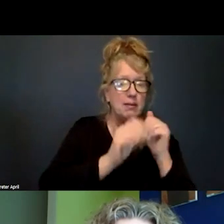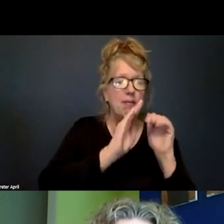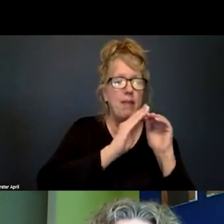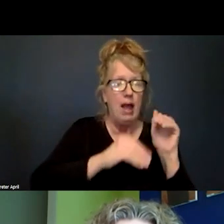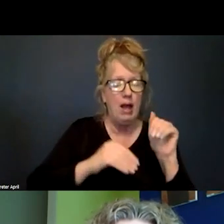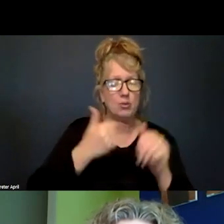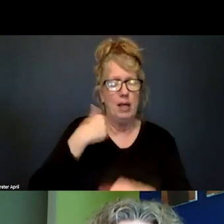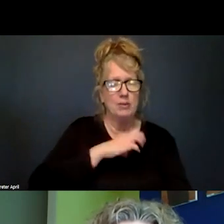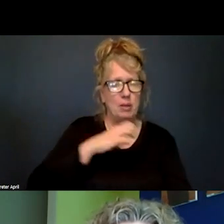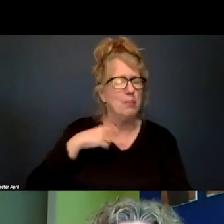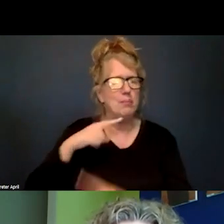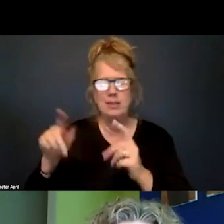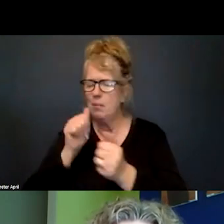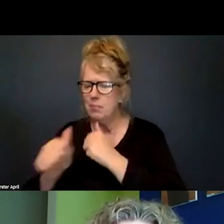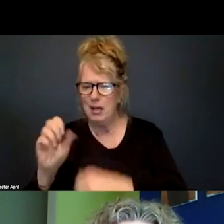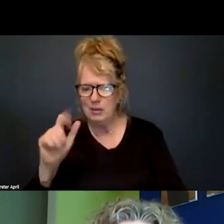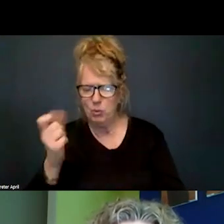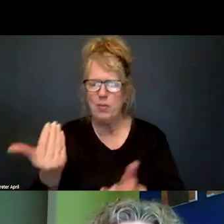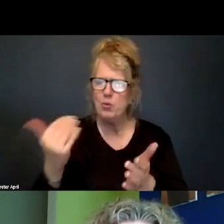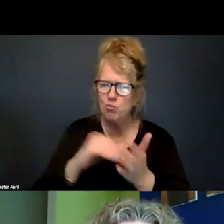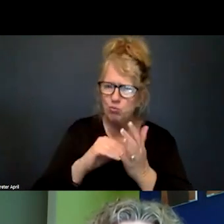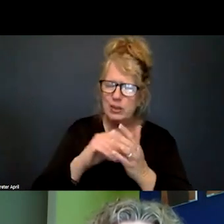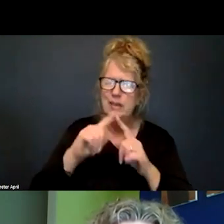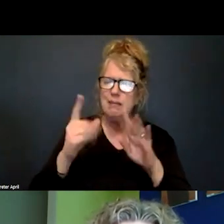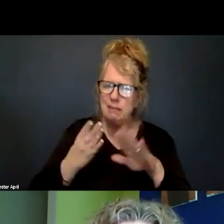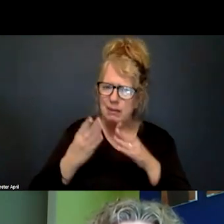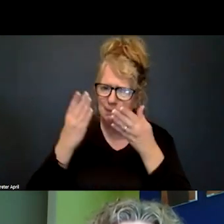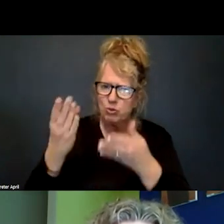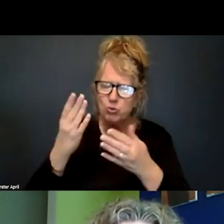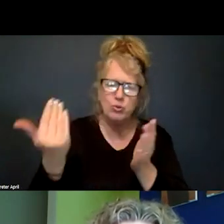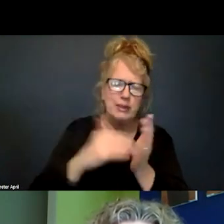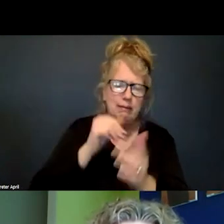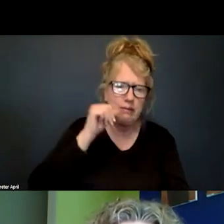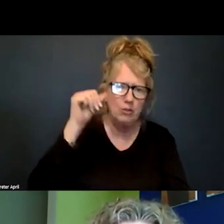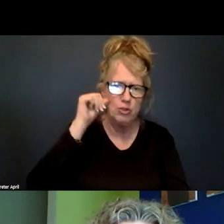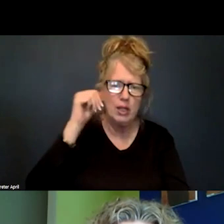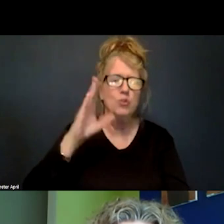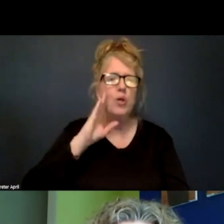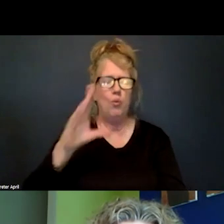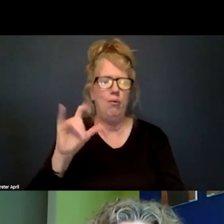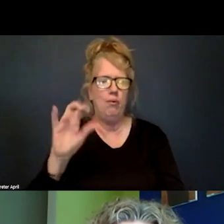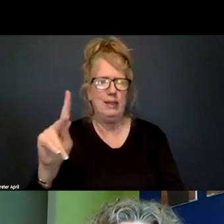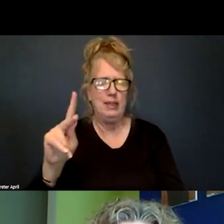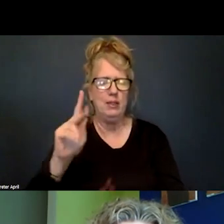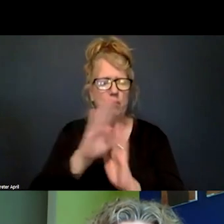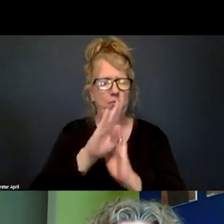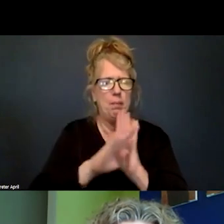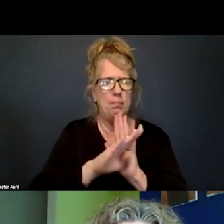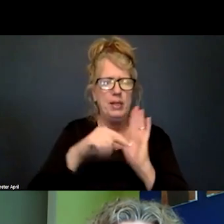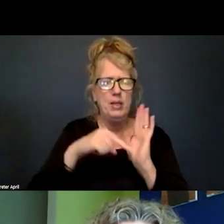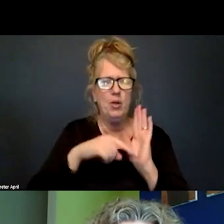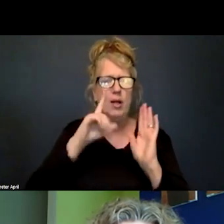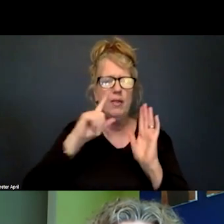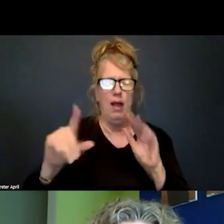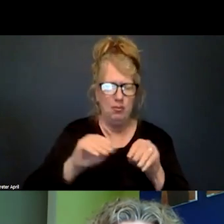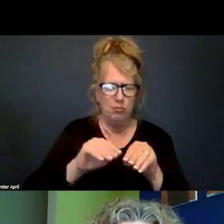it did not pass the Senate, so they reintroduced it yesterday. So I will drop a link to the bill press release that went